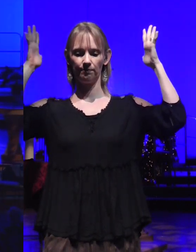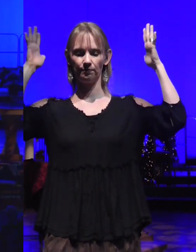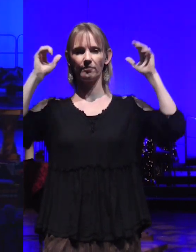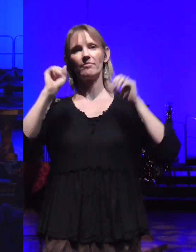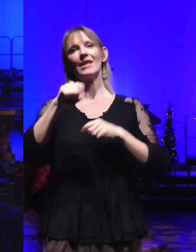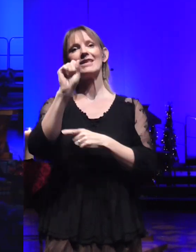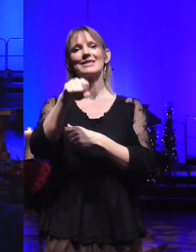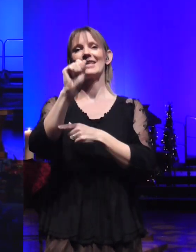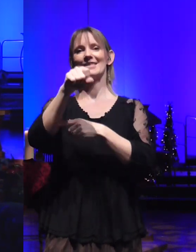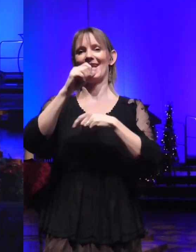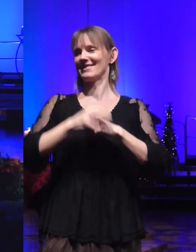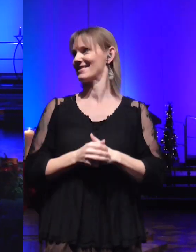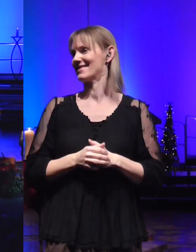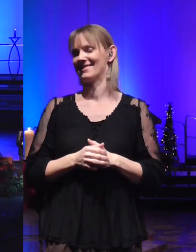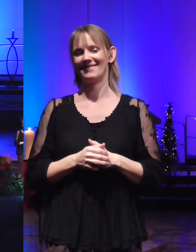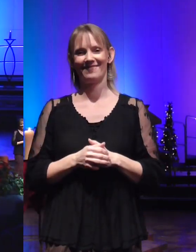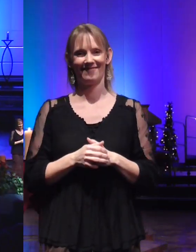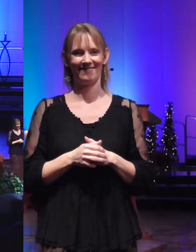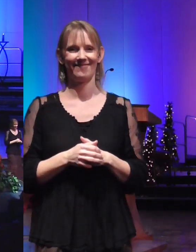Yes, yes, yes.